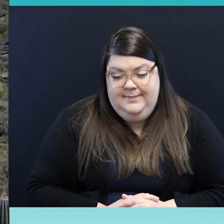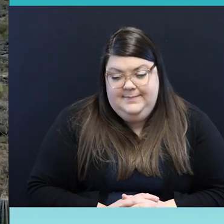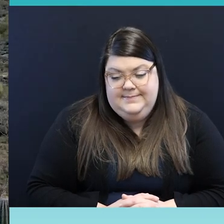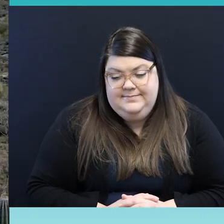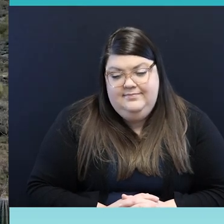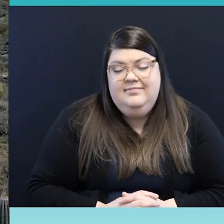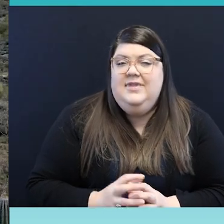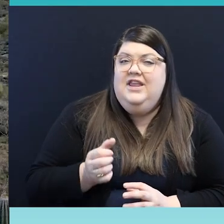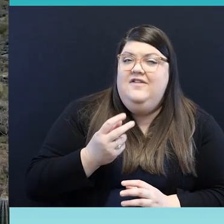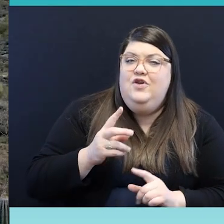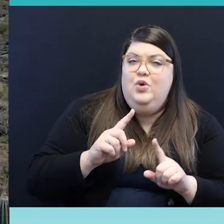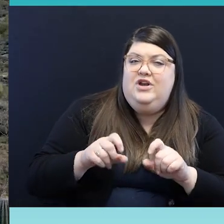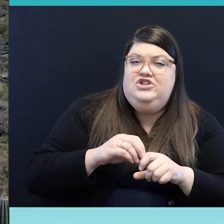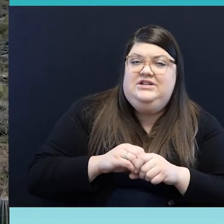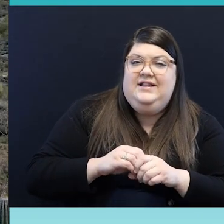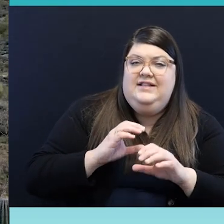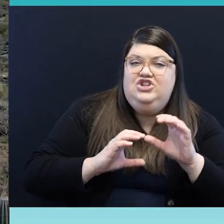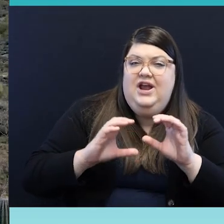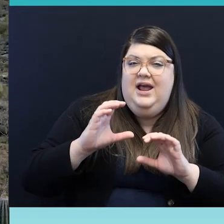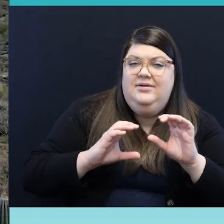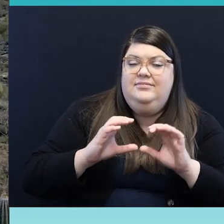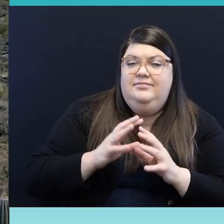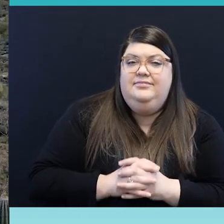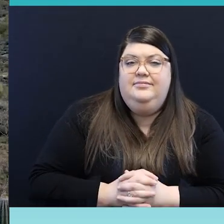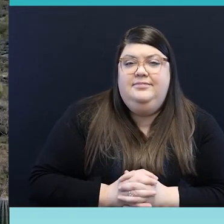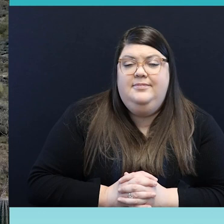There's a couple of questions in the chat.